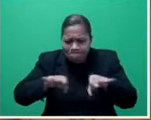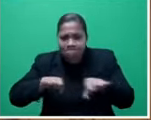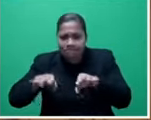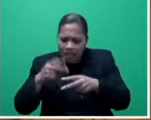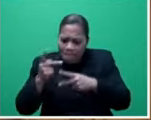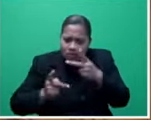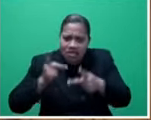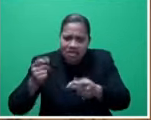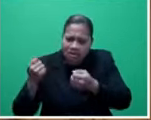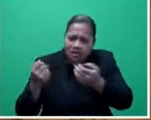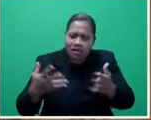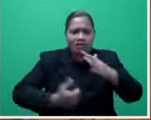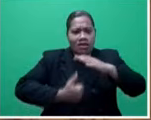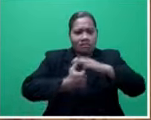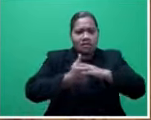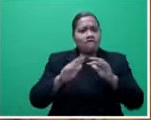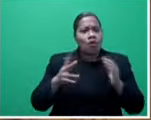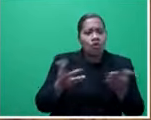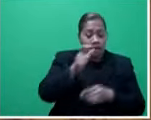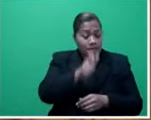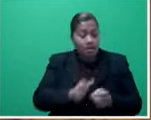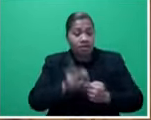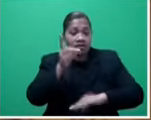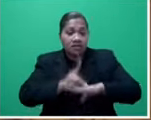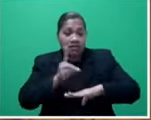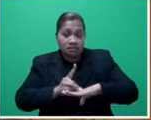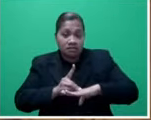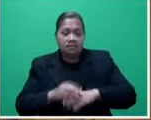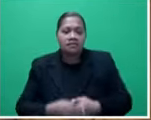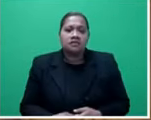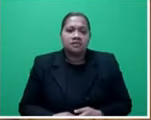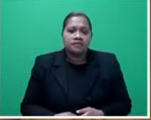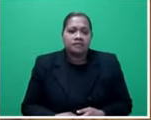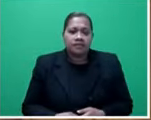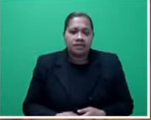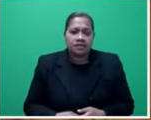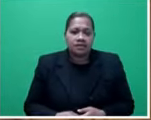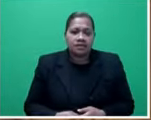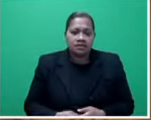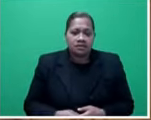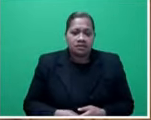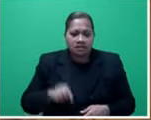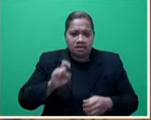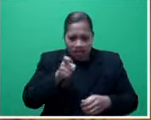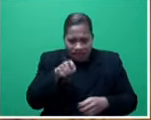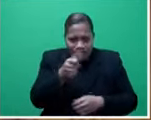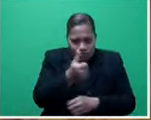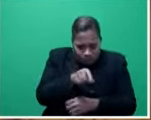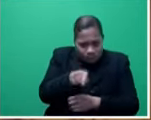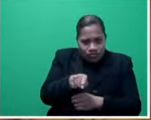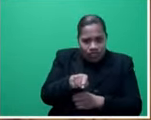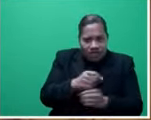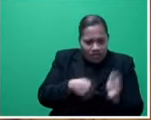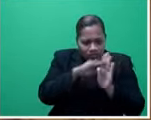the provision of access for persons with disabilities are effectively and efficiently administered by National Council for Persons